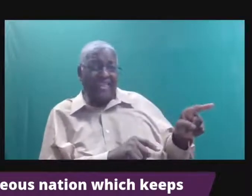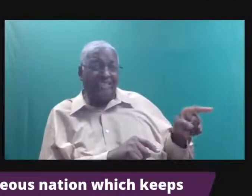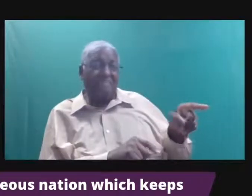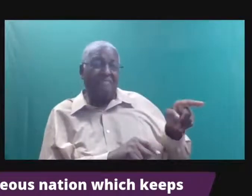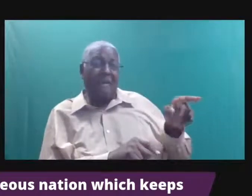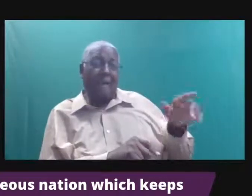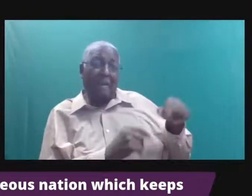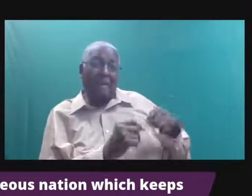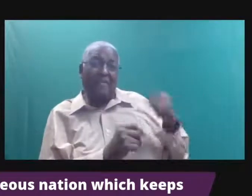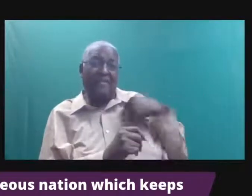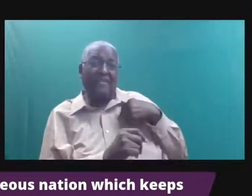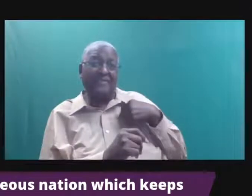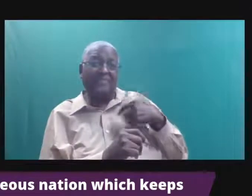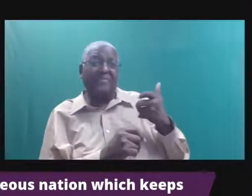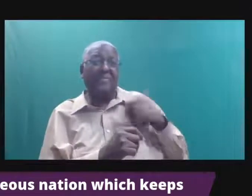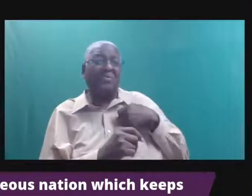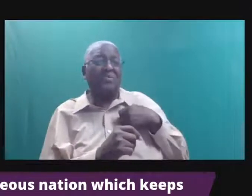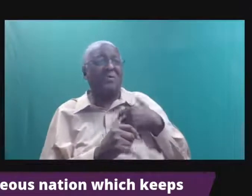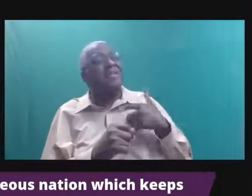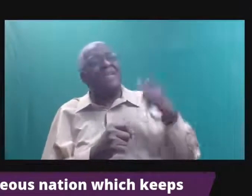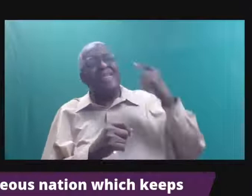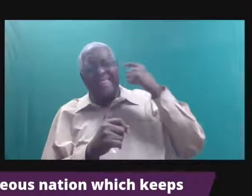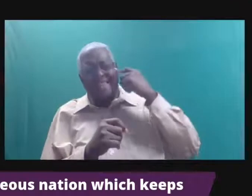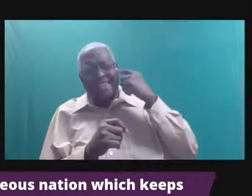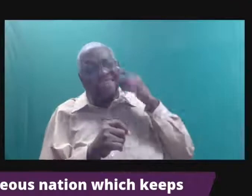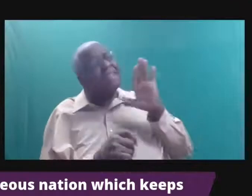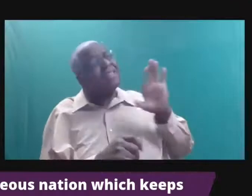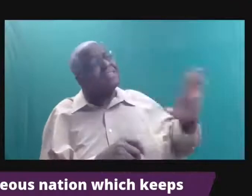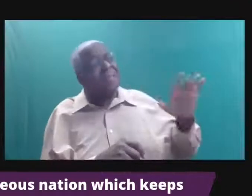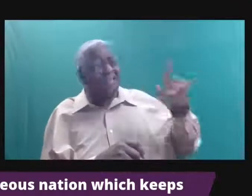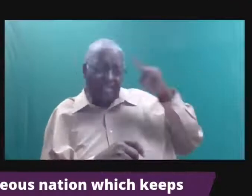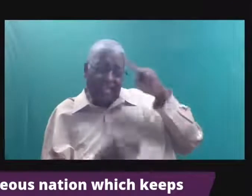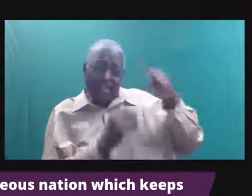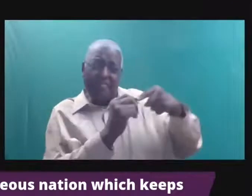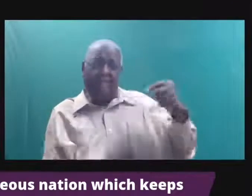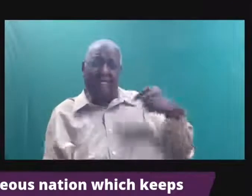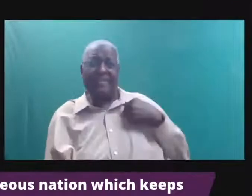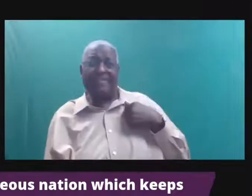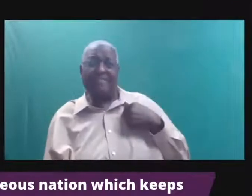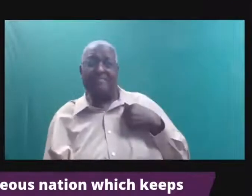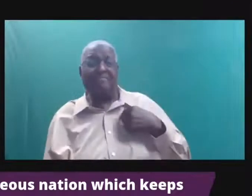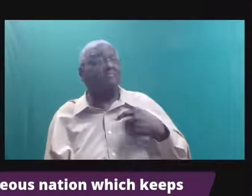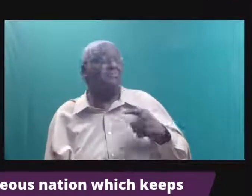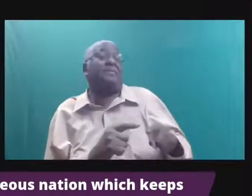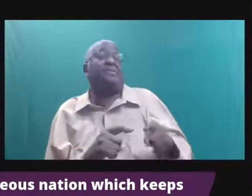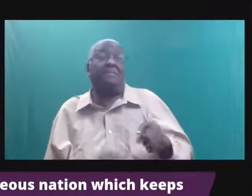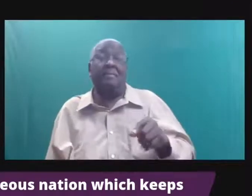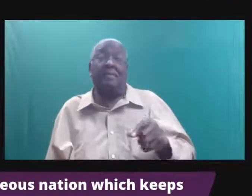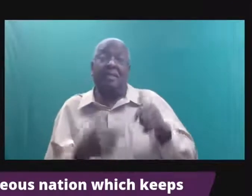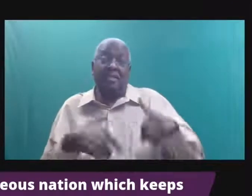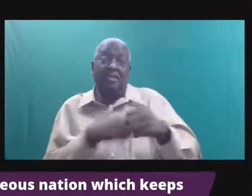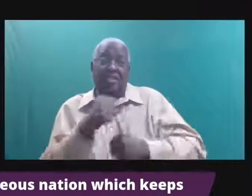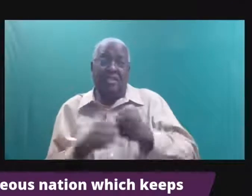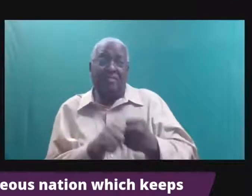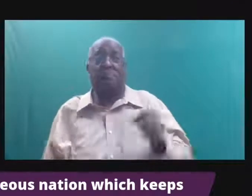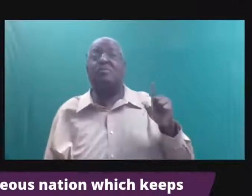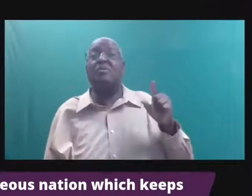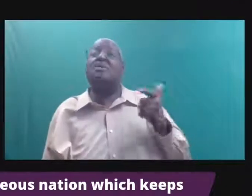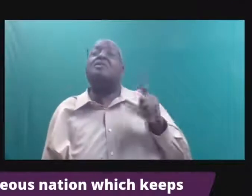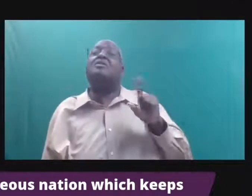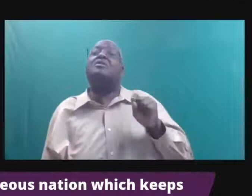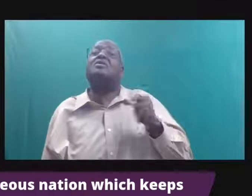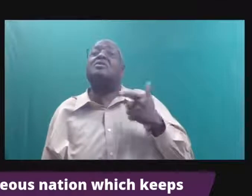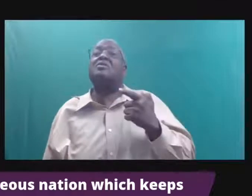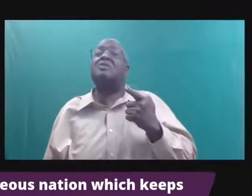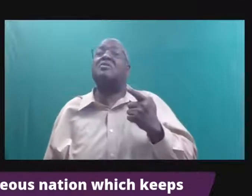mind operate thinking they're thinking something about us. But in this day and in 2021, I ain't worrying about what you think. Whether you like me or don't like me, it